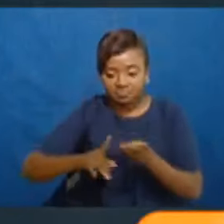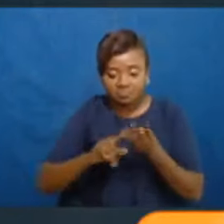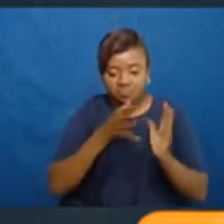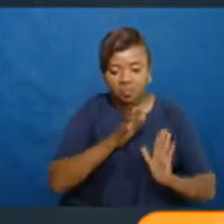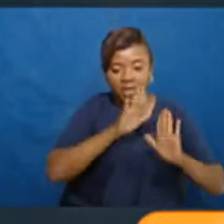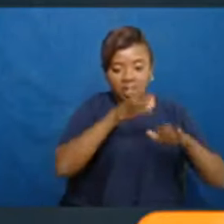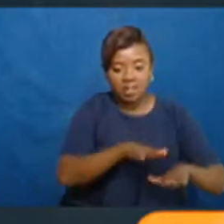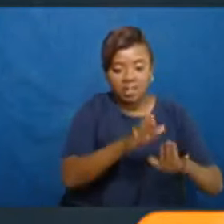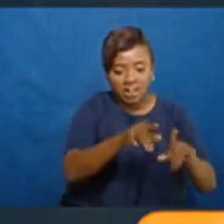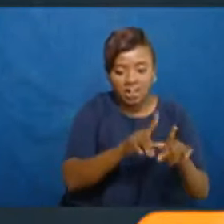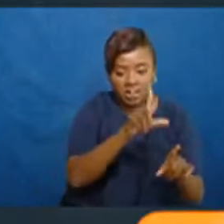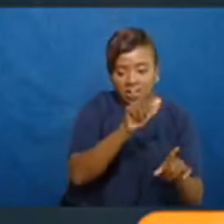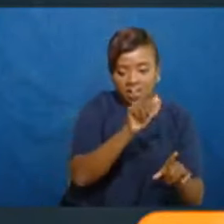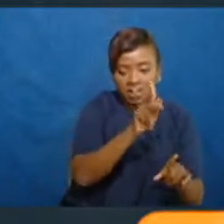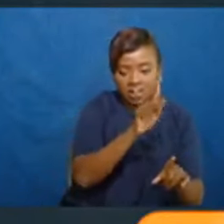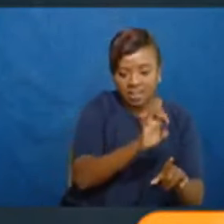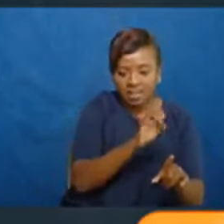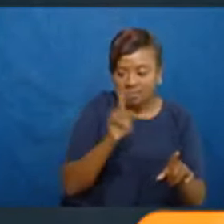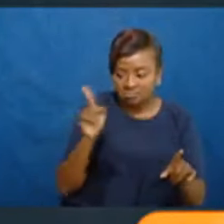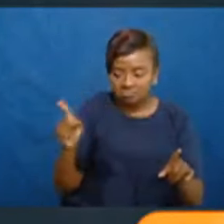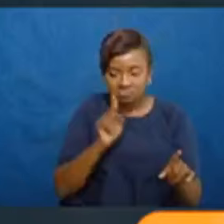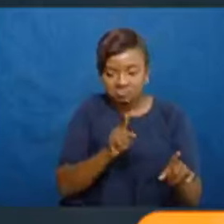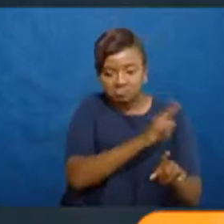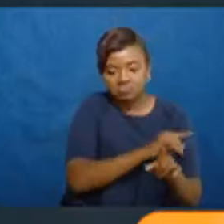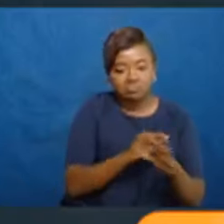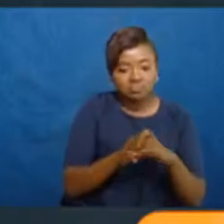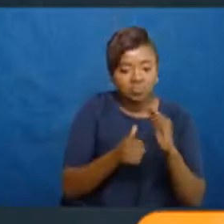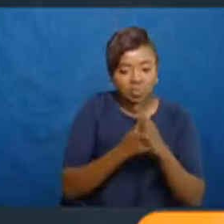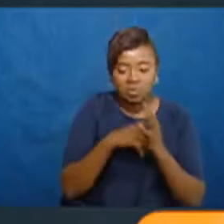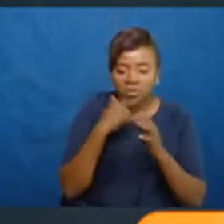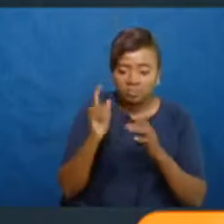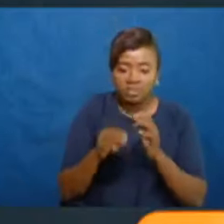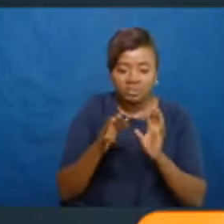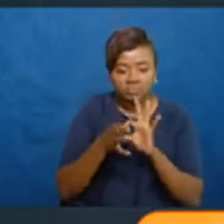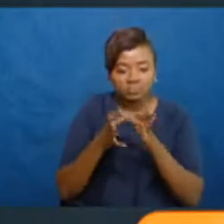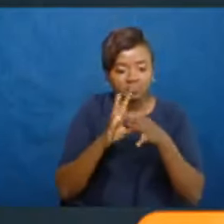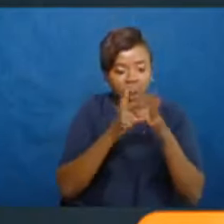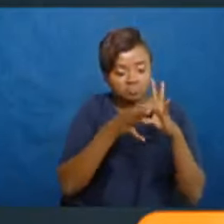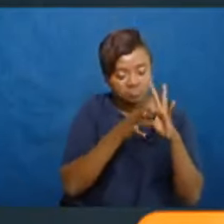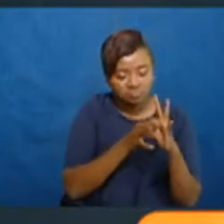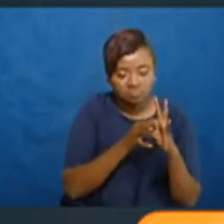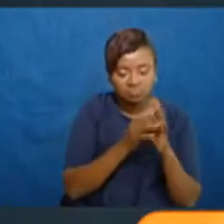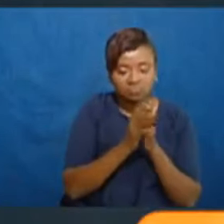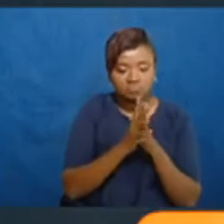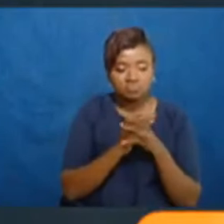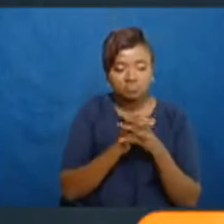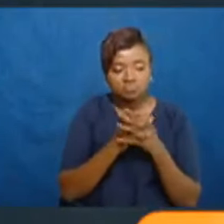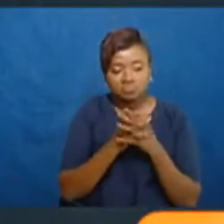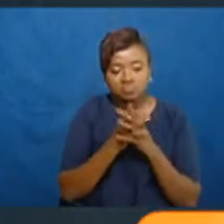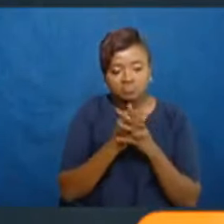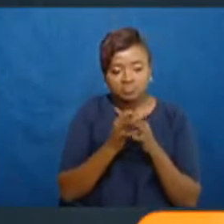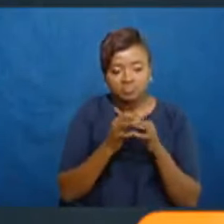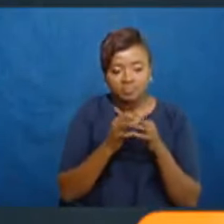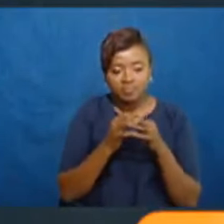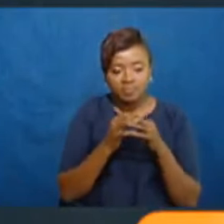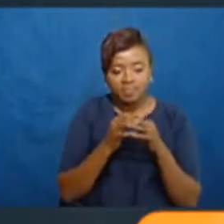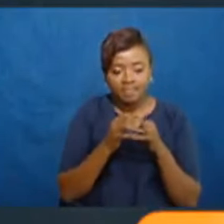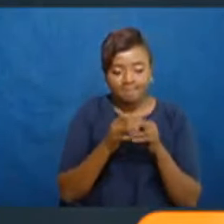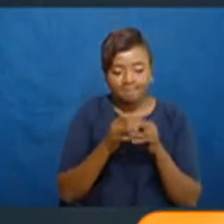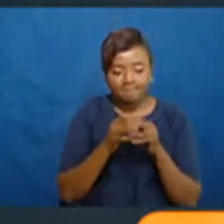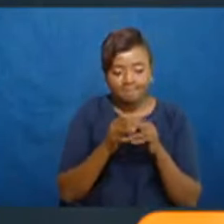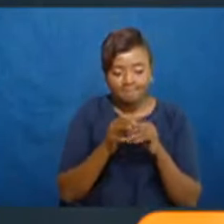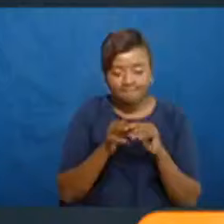features travel in this quad bike called the political Kenya.